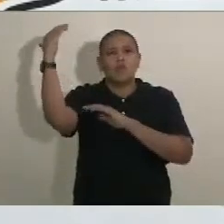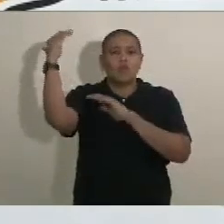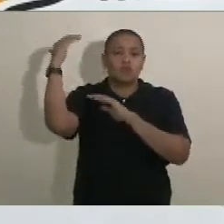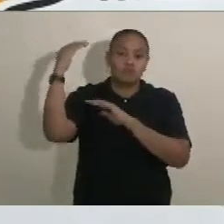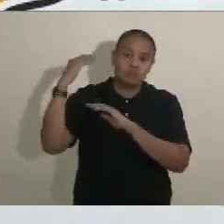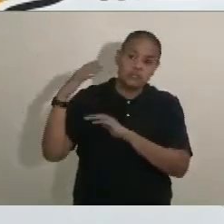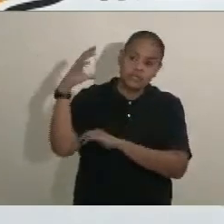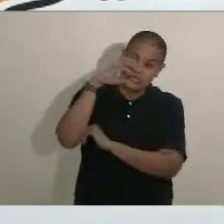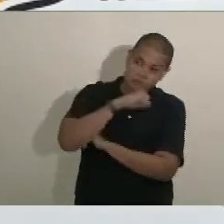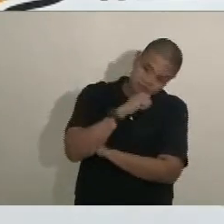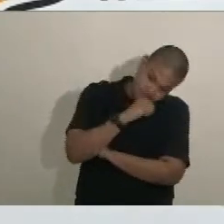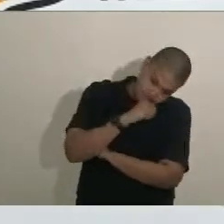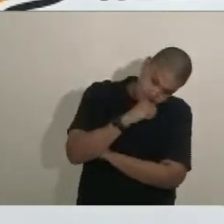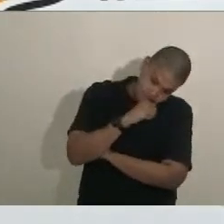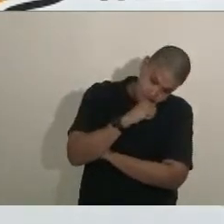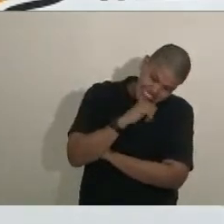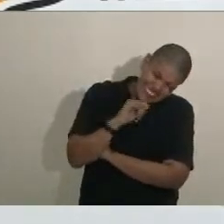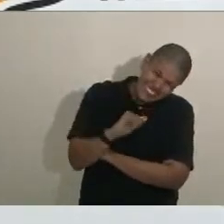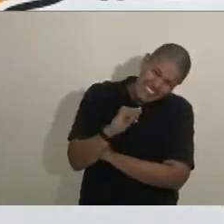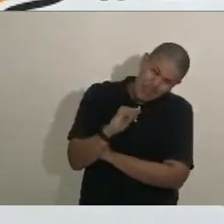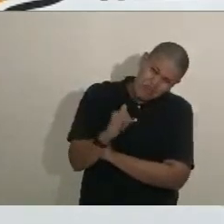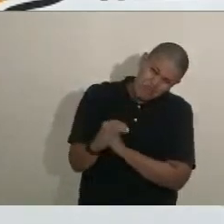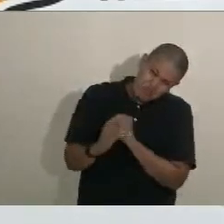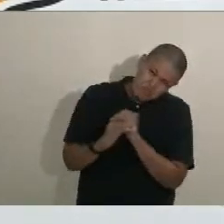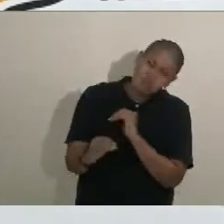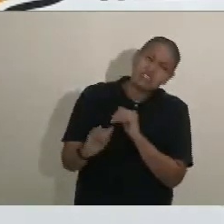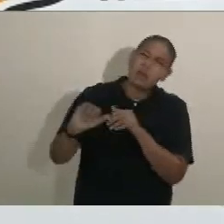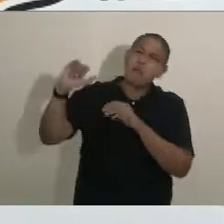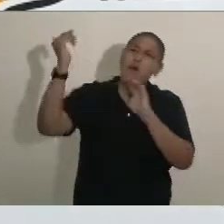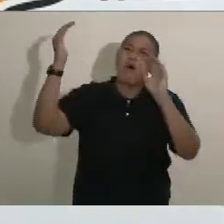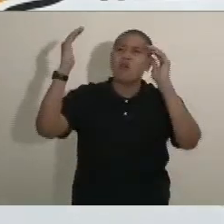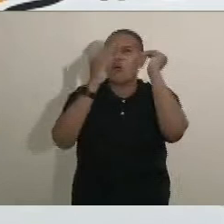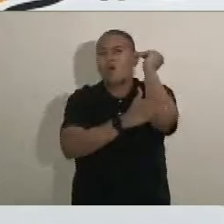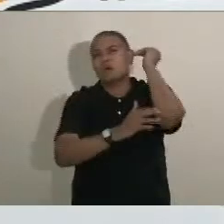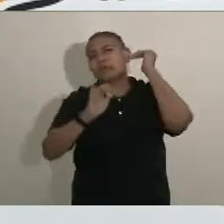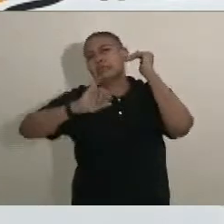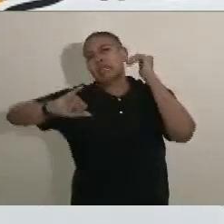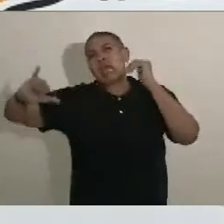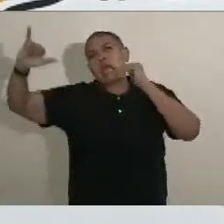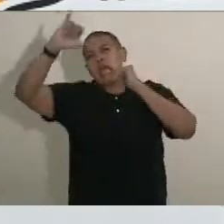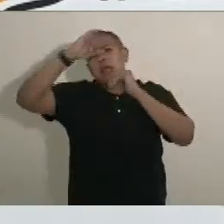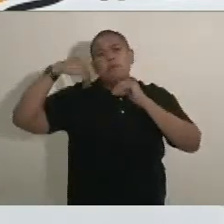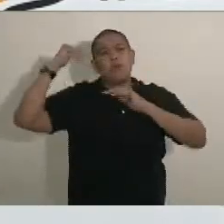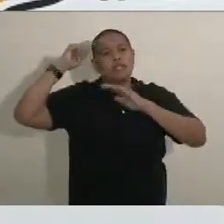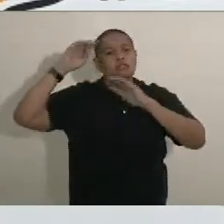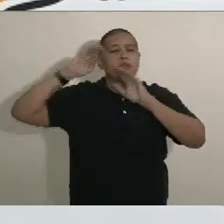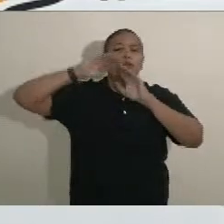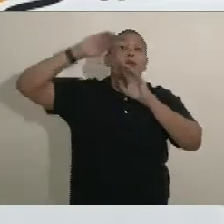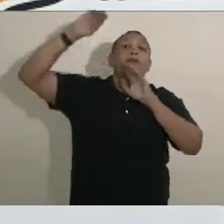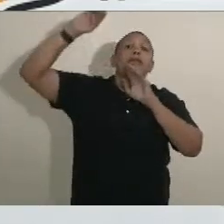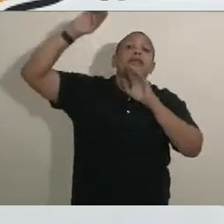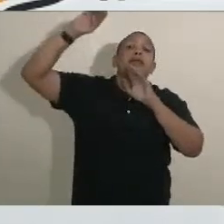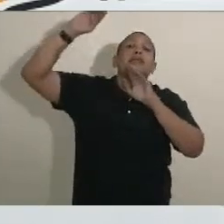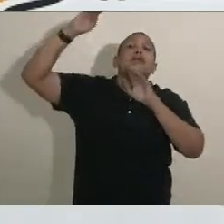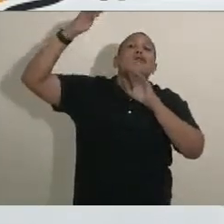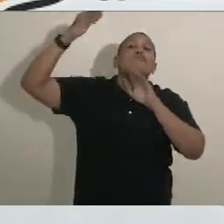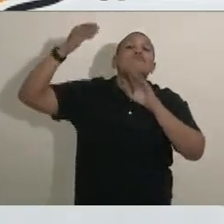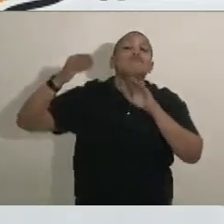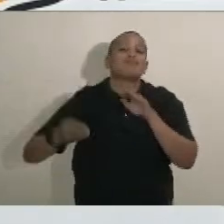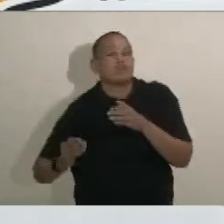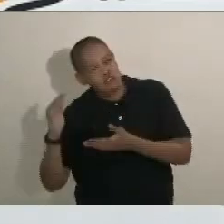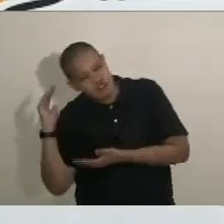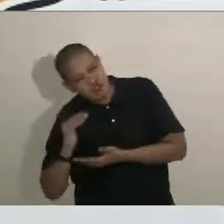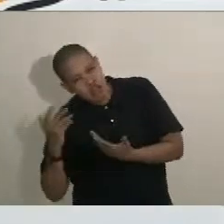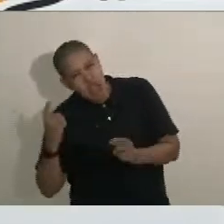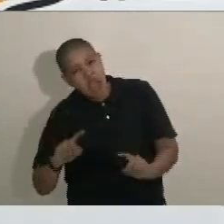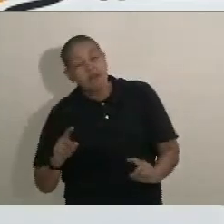will similarly follow as it has in other countries, where it will peak eventually and then decline, with a